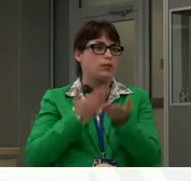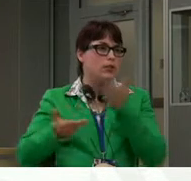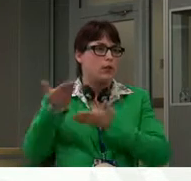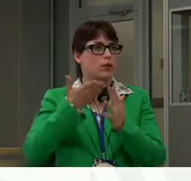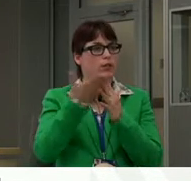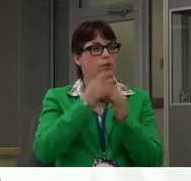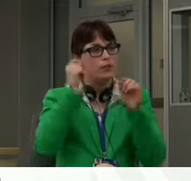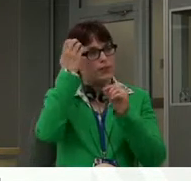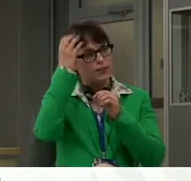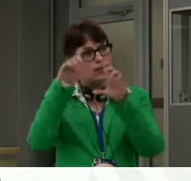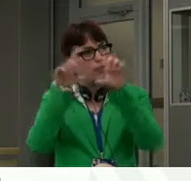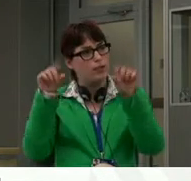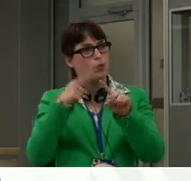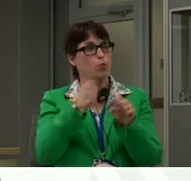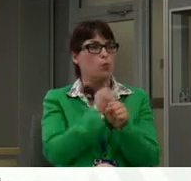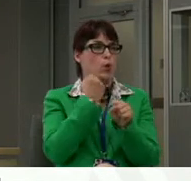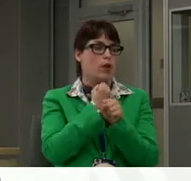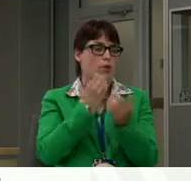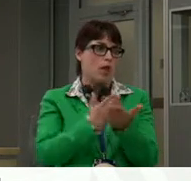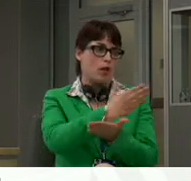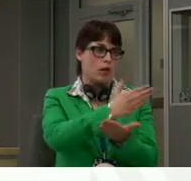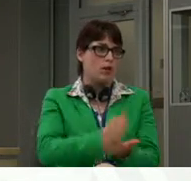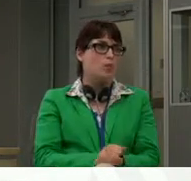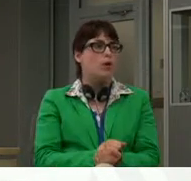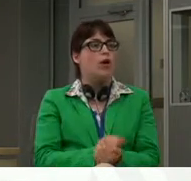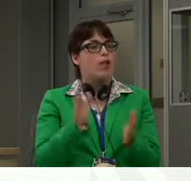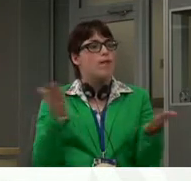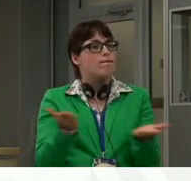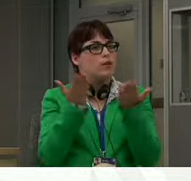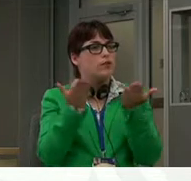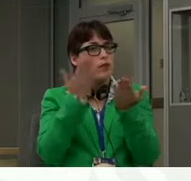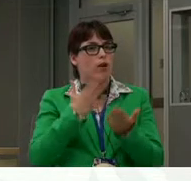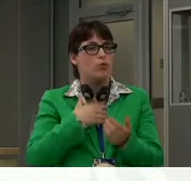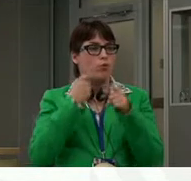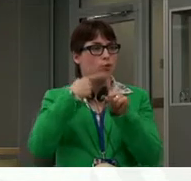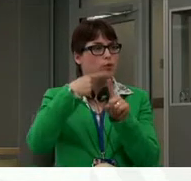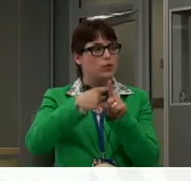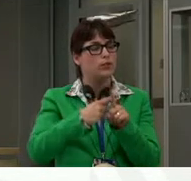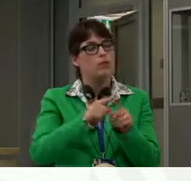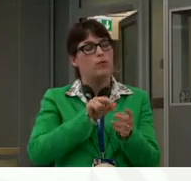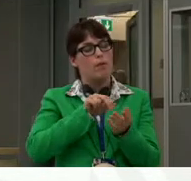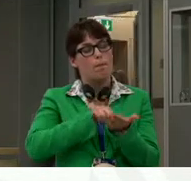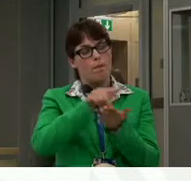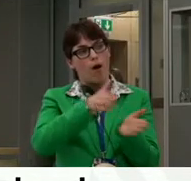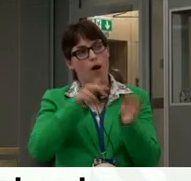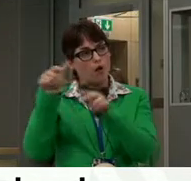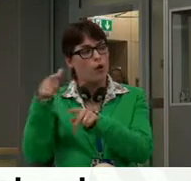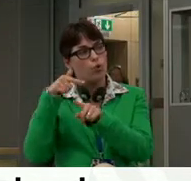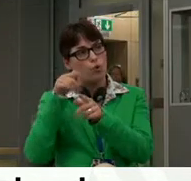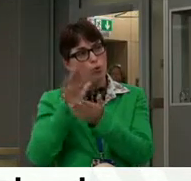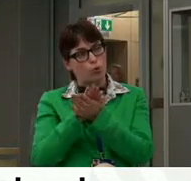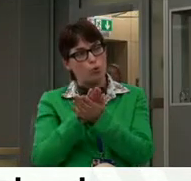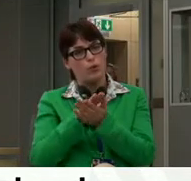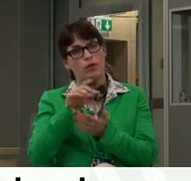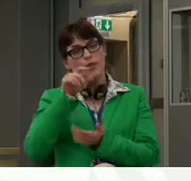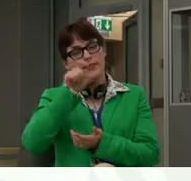the best we can. It's very important that the educational sector and the employment sector work together